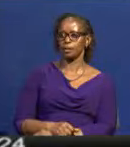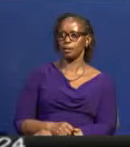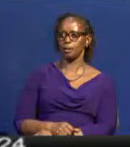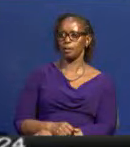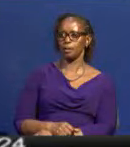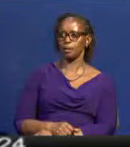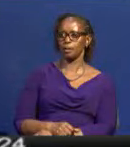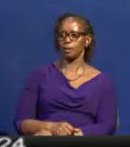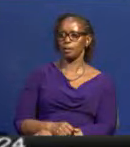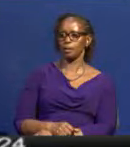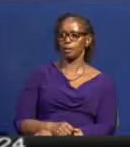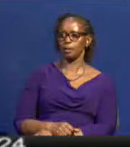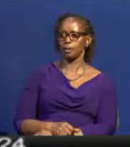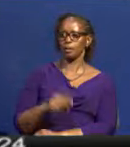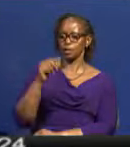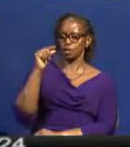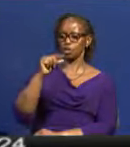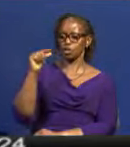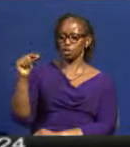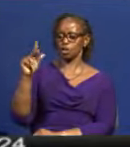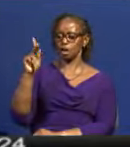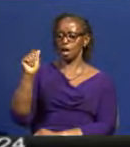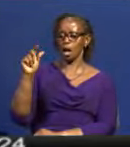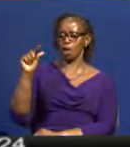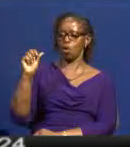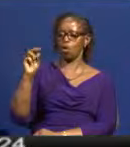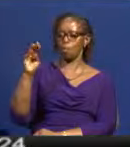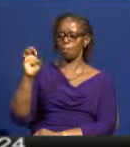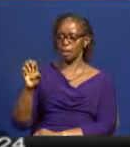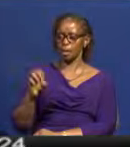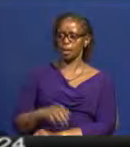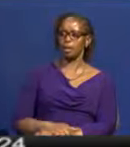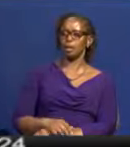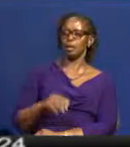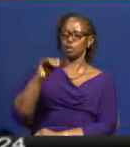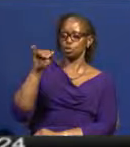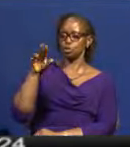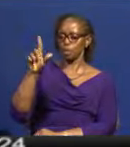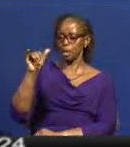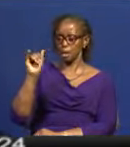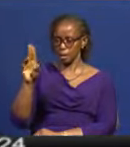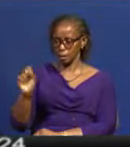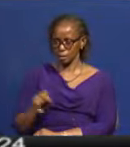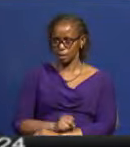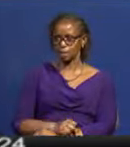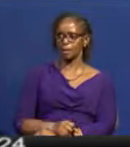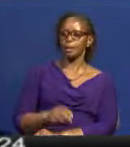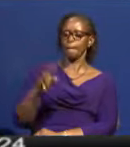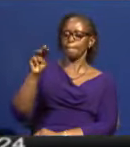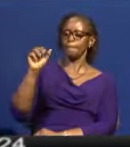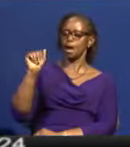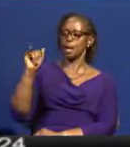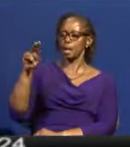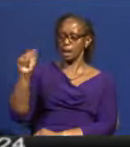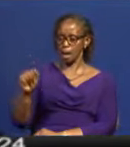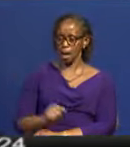Roko. Gigi Kagombe, Julius Taitumu, Duncan Maina